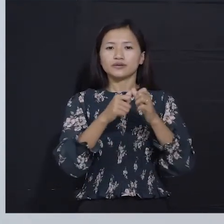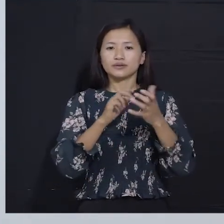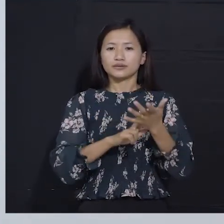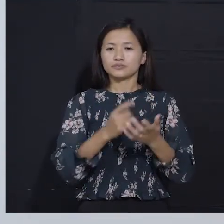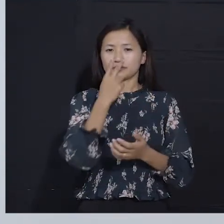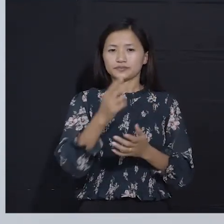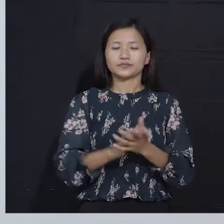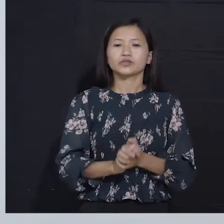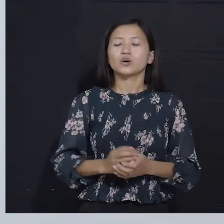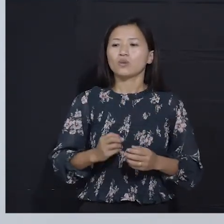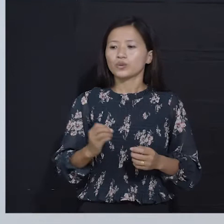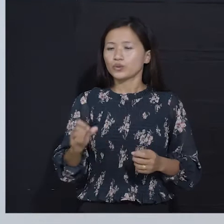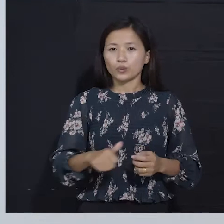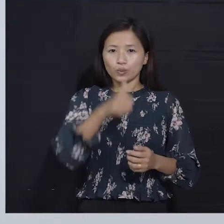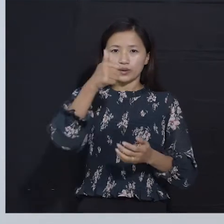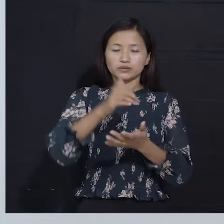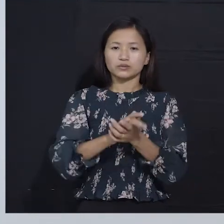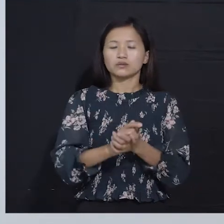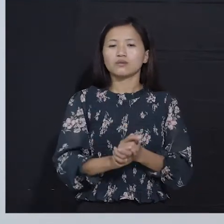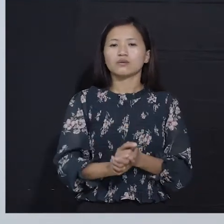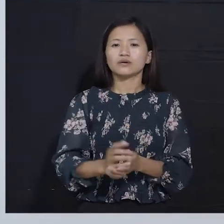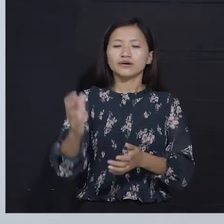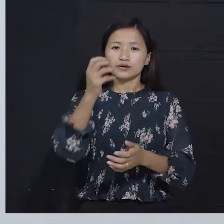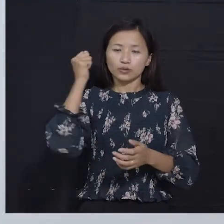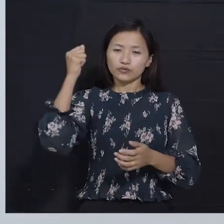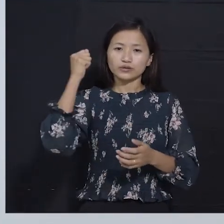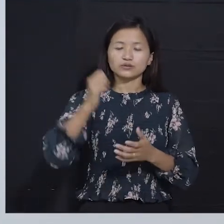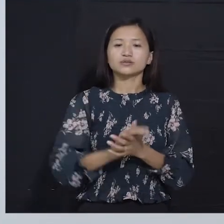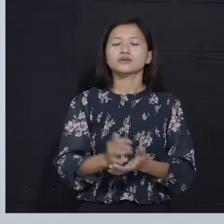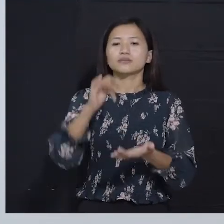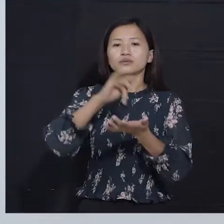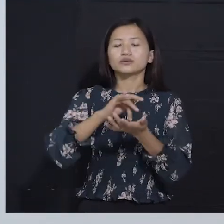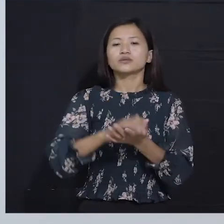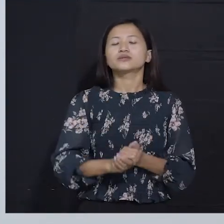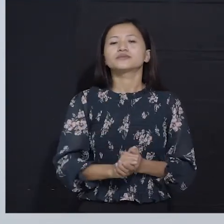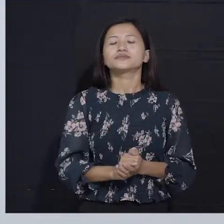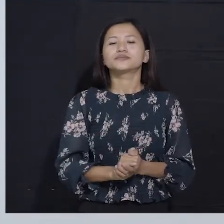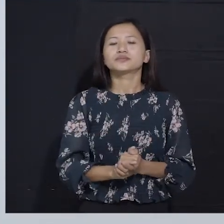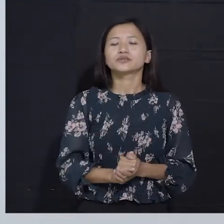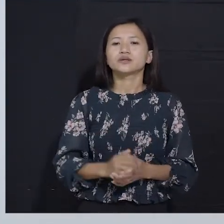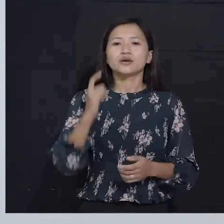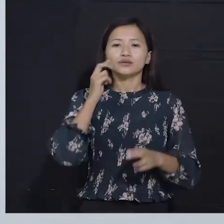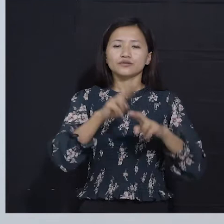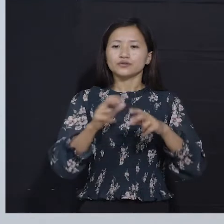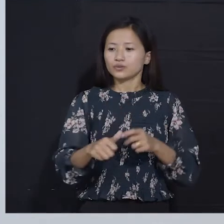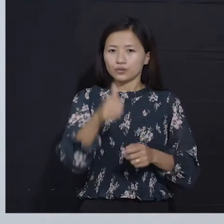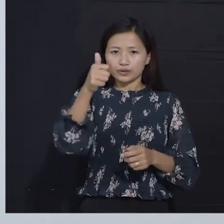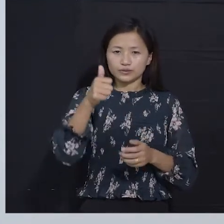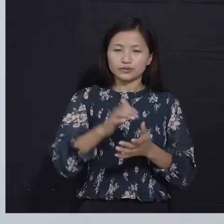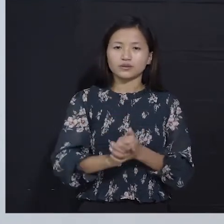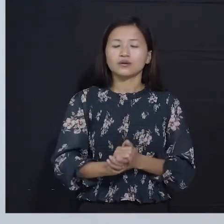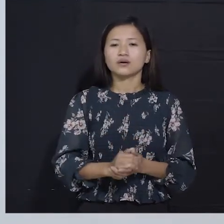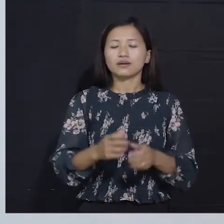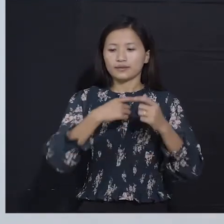used when you win something or when you are at a victorious position, when you win something. So if you win